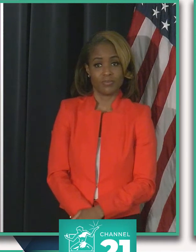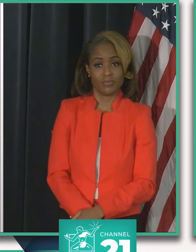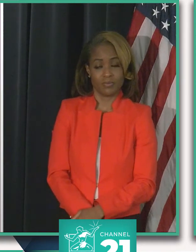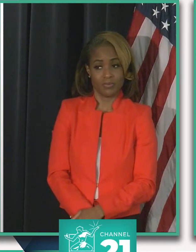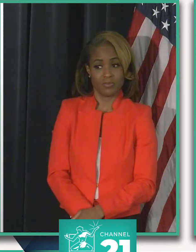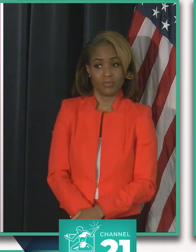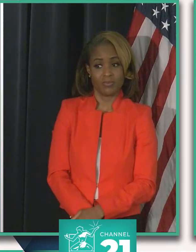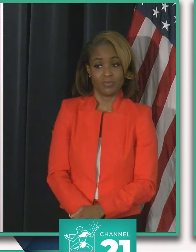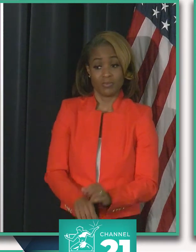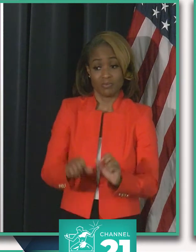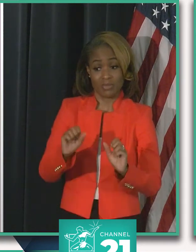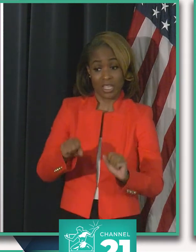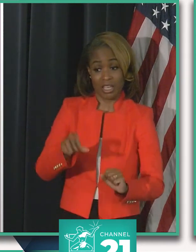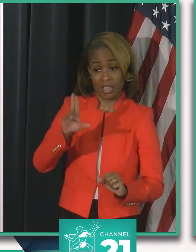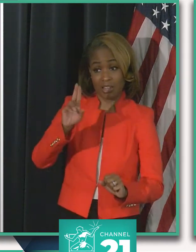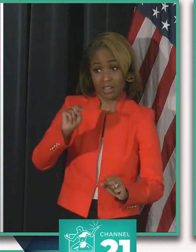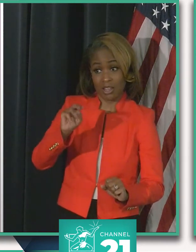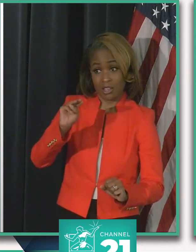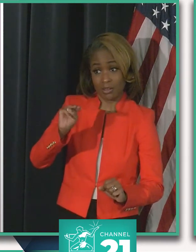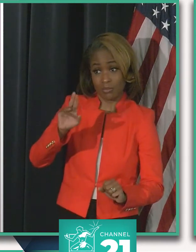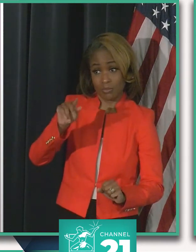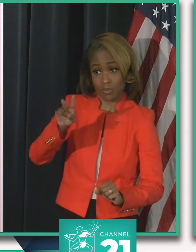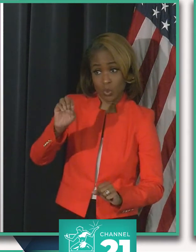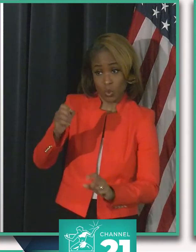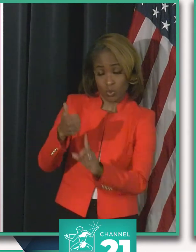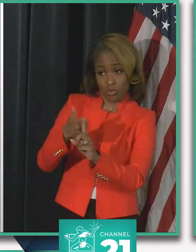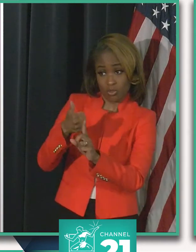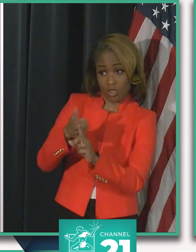Ruben, you may unmute yourself.